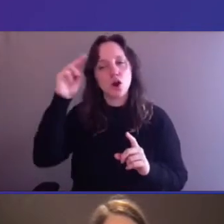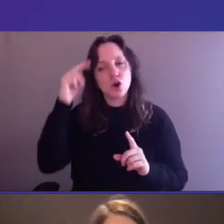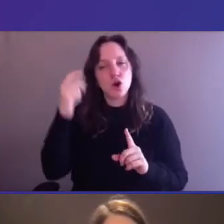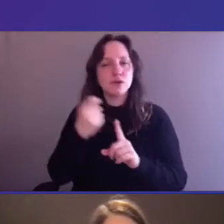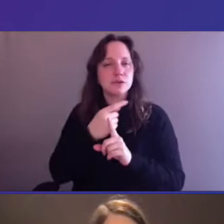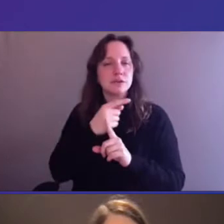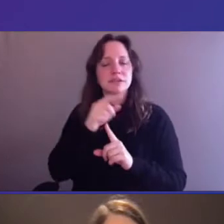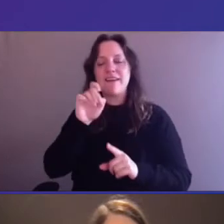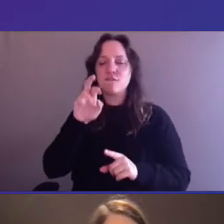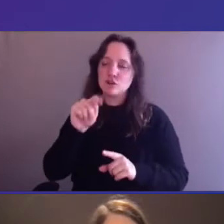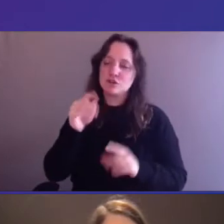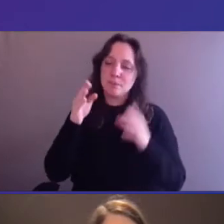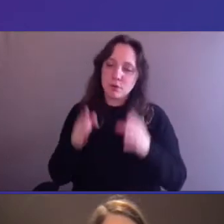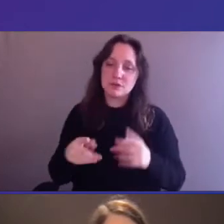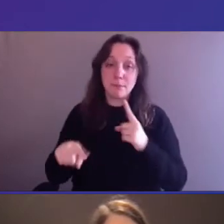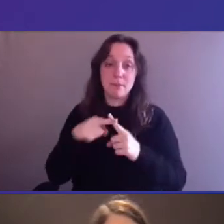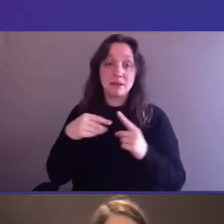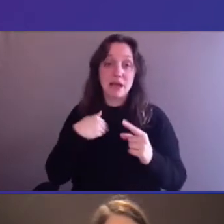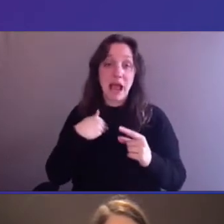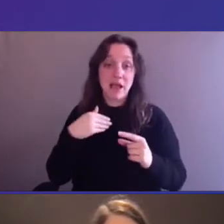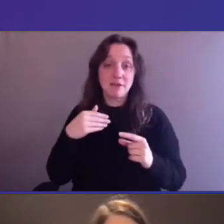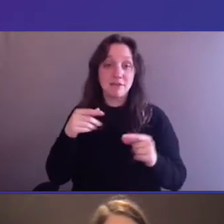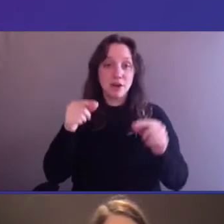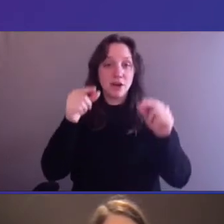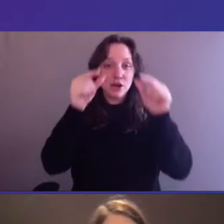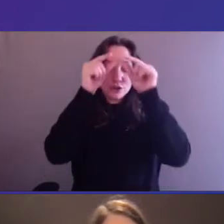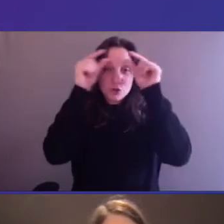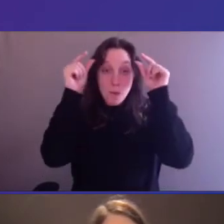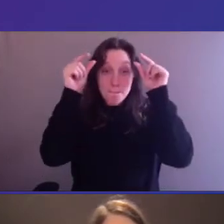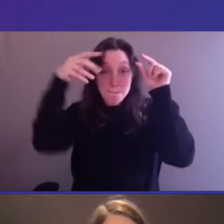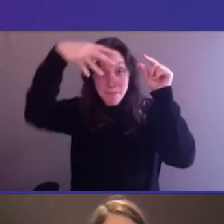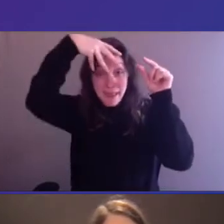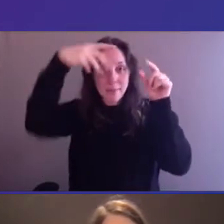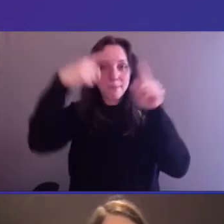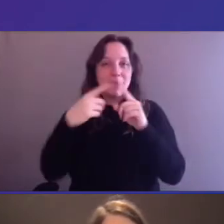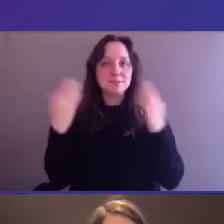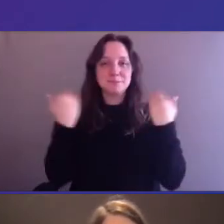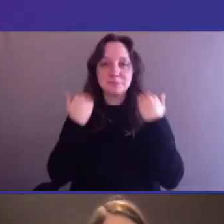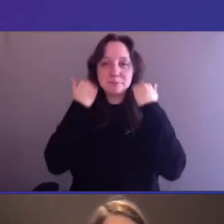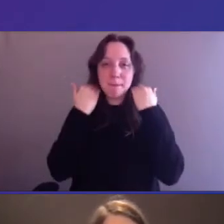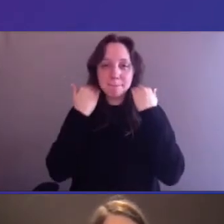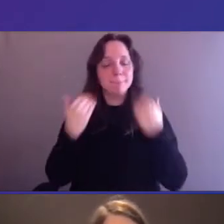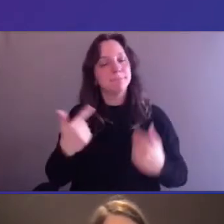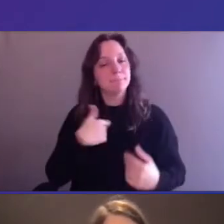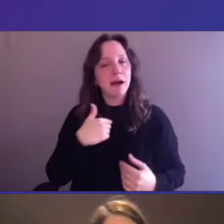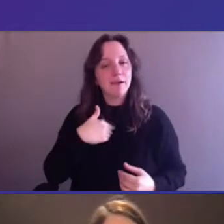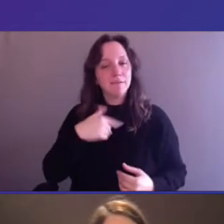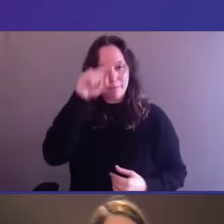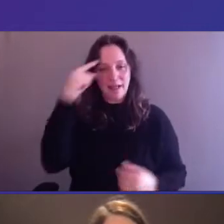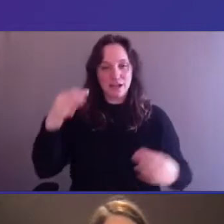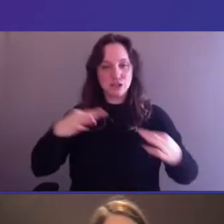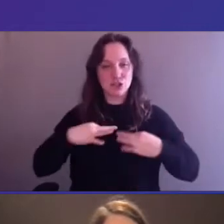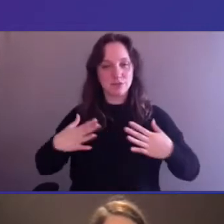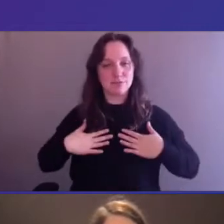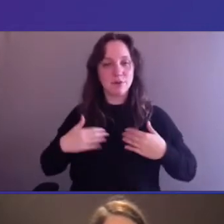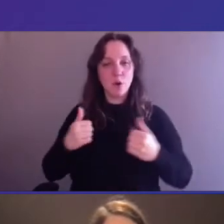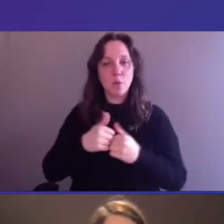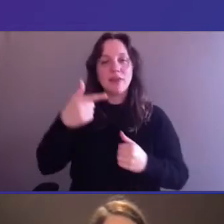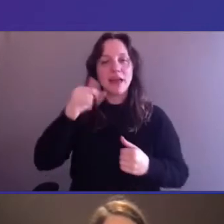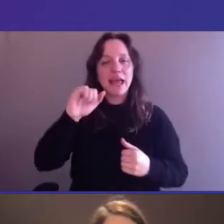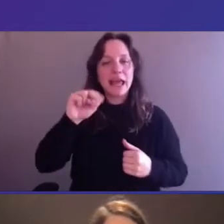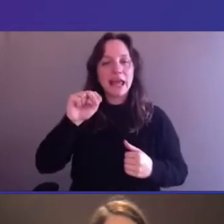person with a short brown bob and bangs. I'm wearing a black shirt with white ginkgo